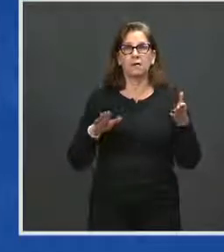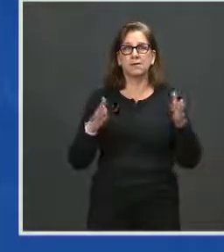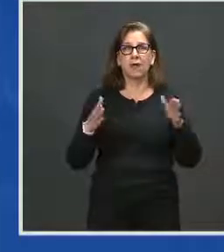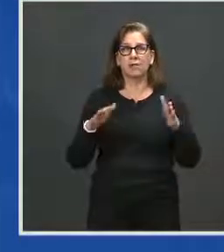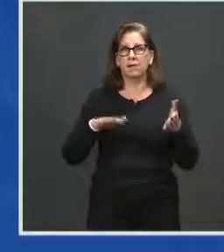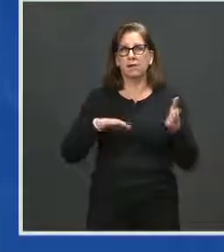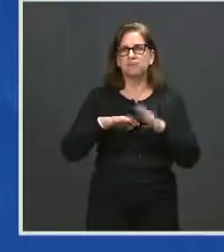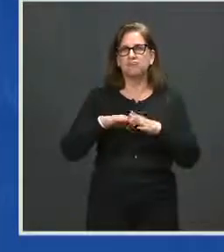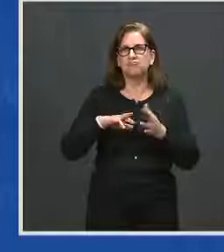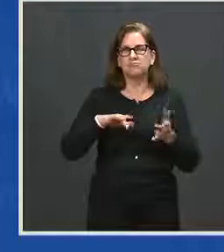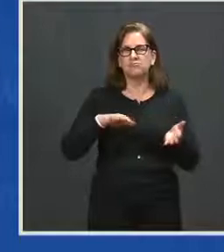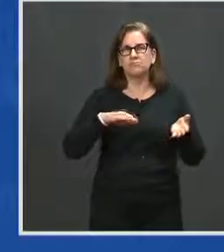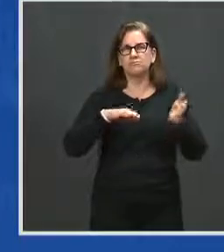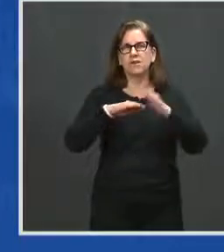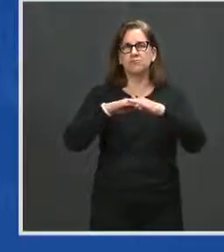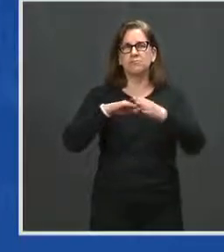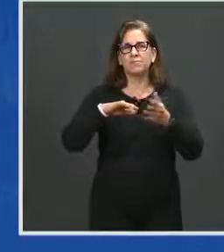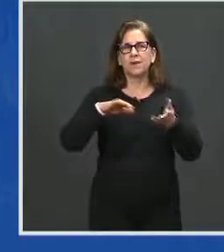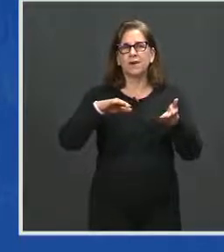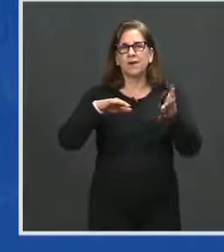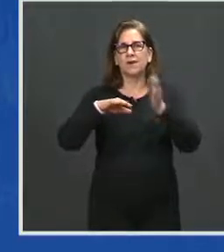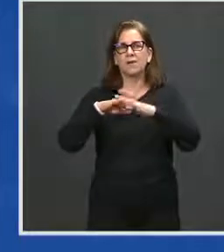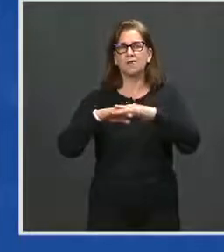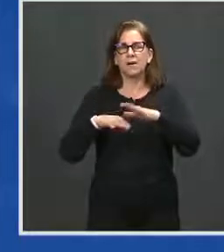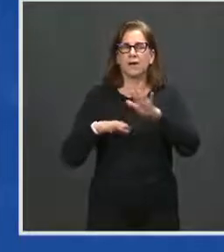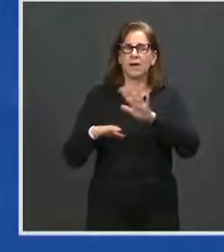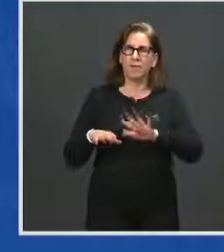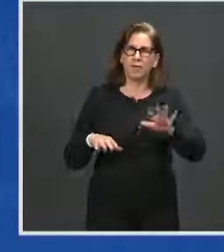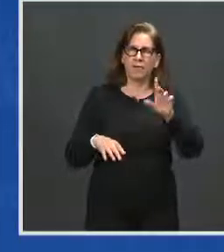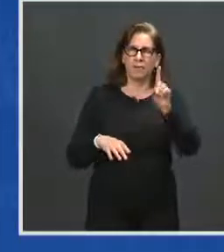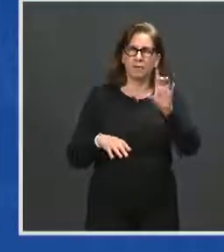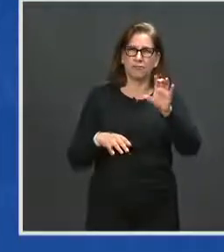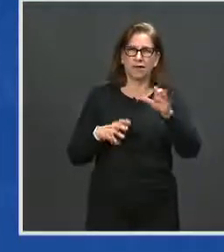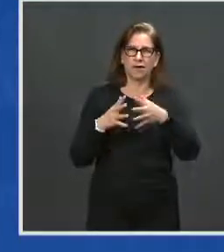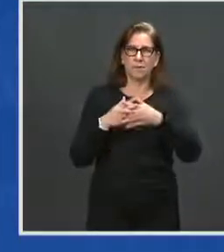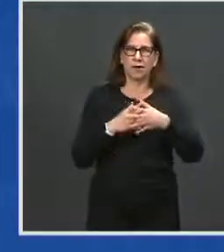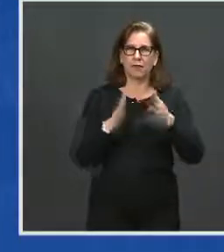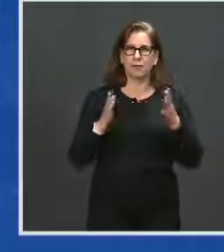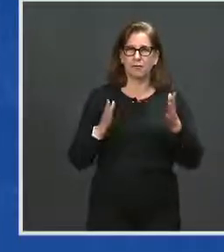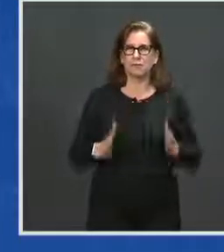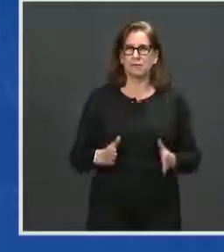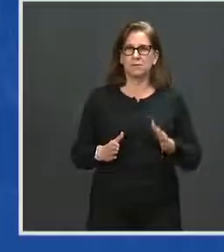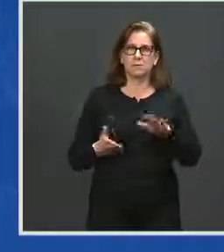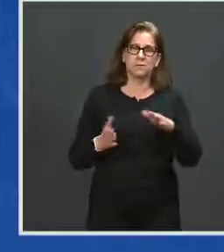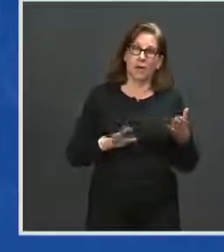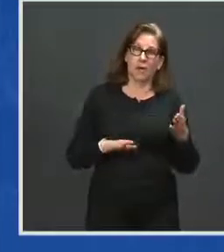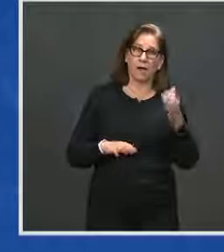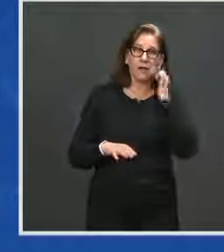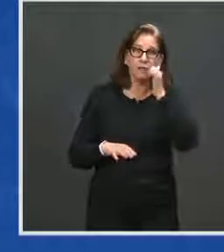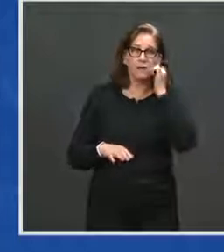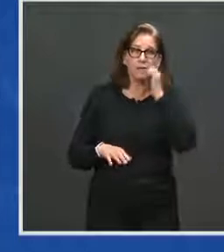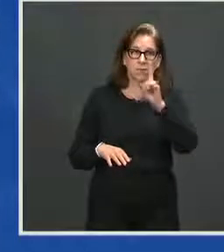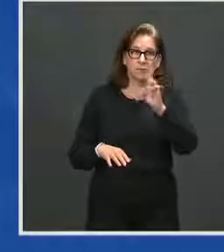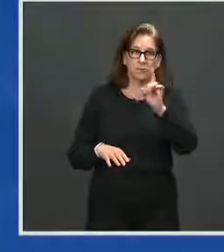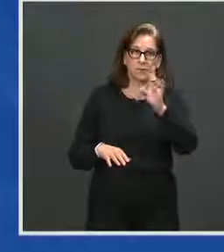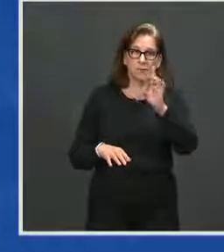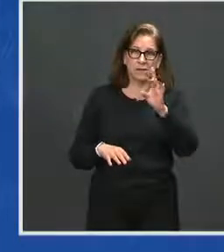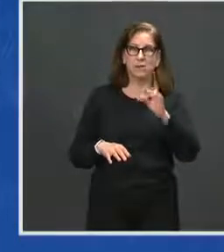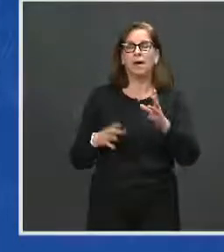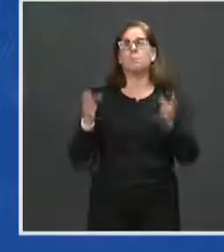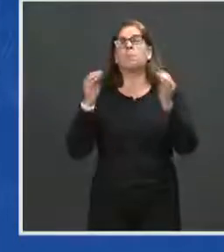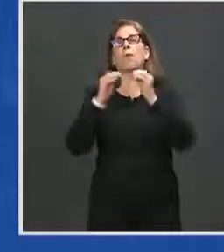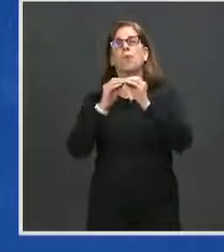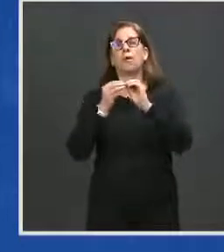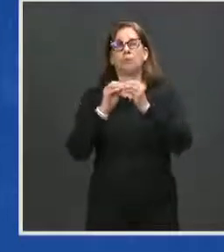of about 100 Americans killed every day, with hundreds more wounded. I am under no